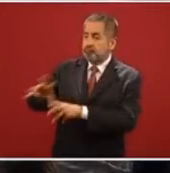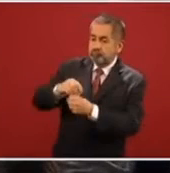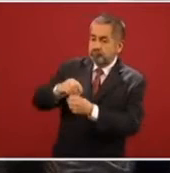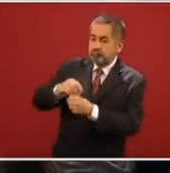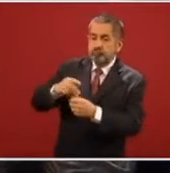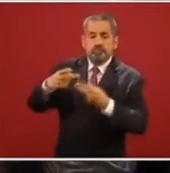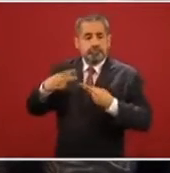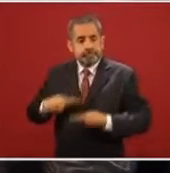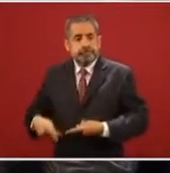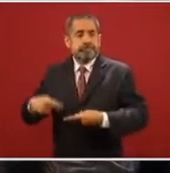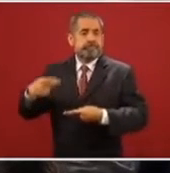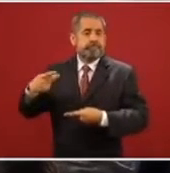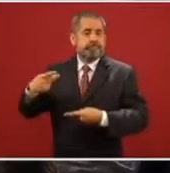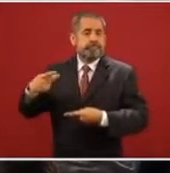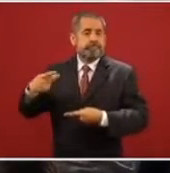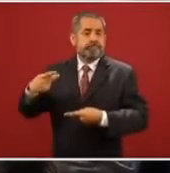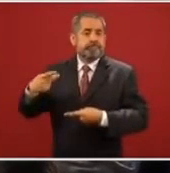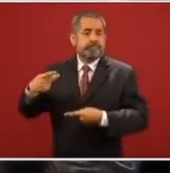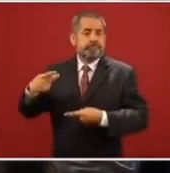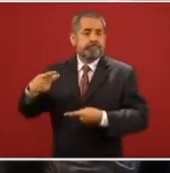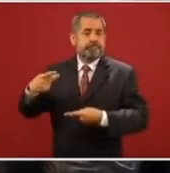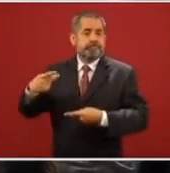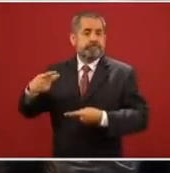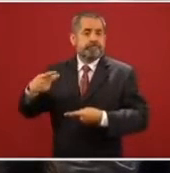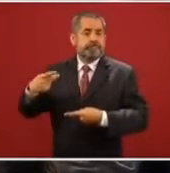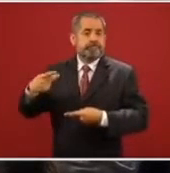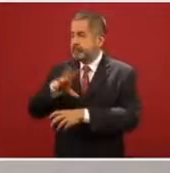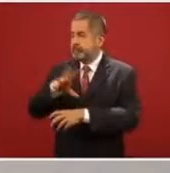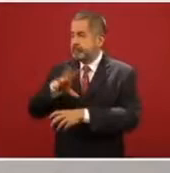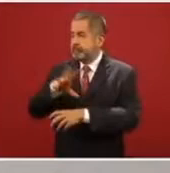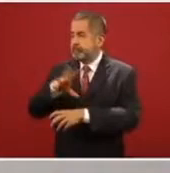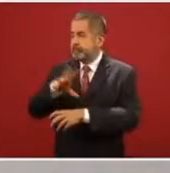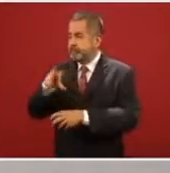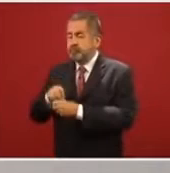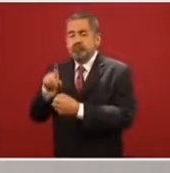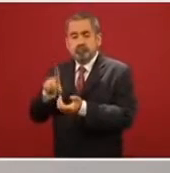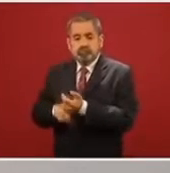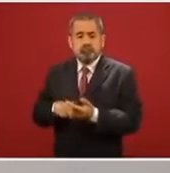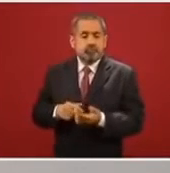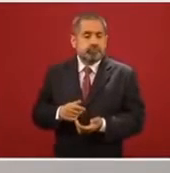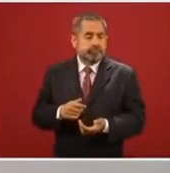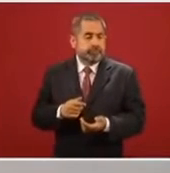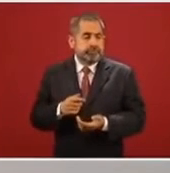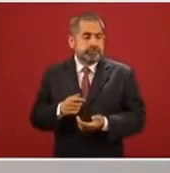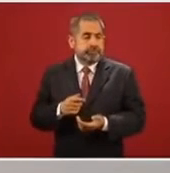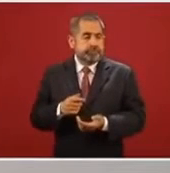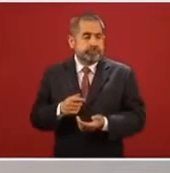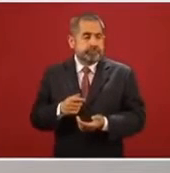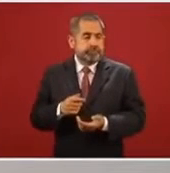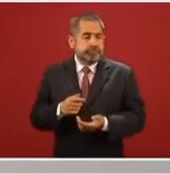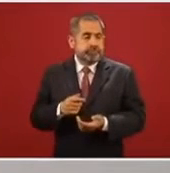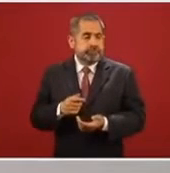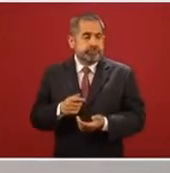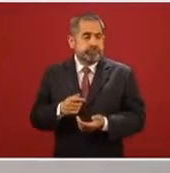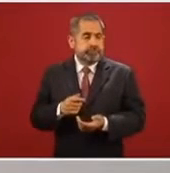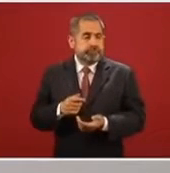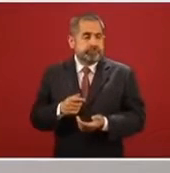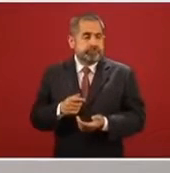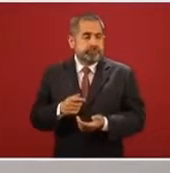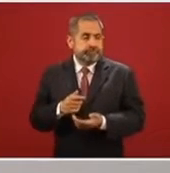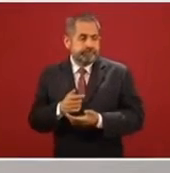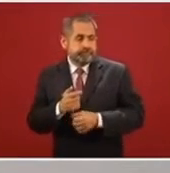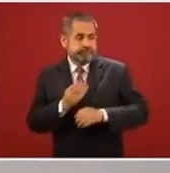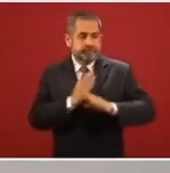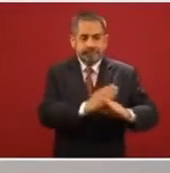say, de todo el gobierno of the whole government y de toda la sociedad. and of all the